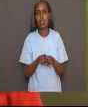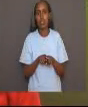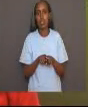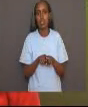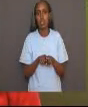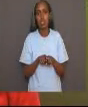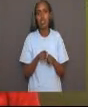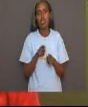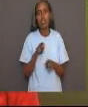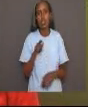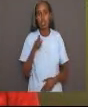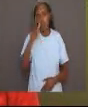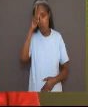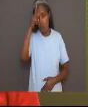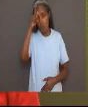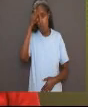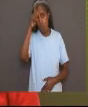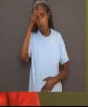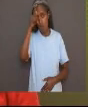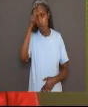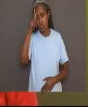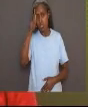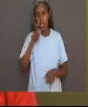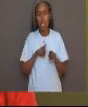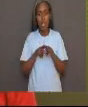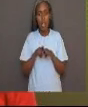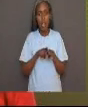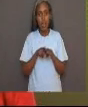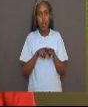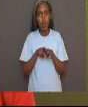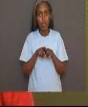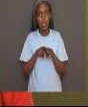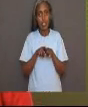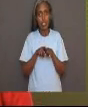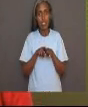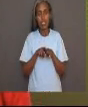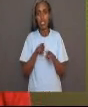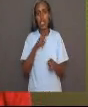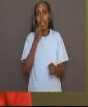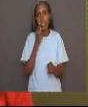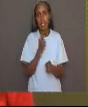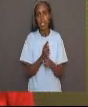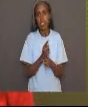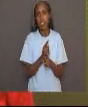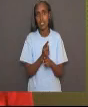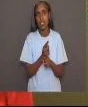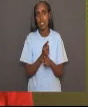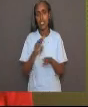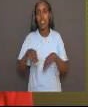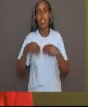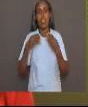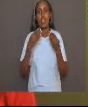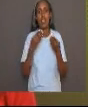In formal logic, an argument is an assertion that a